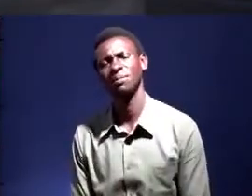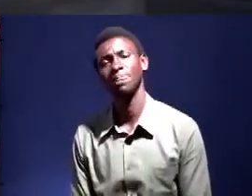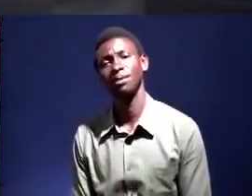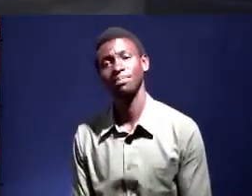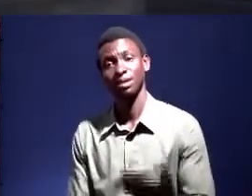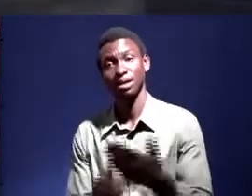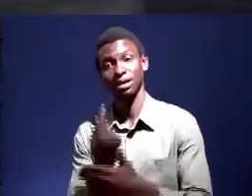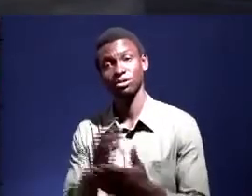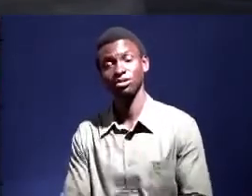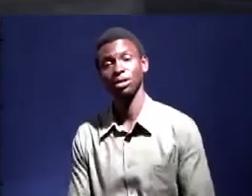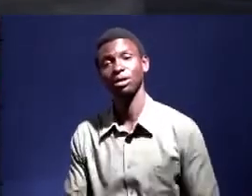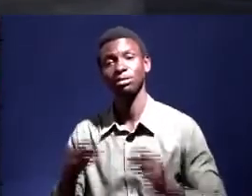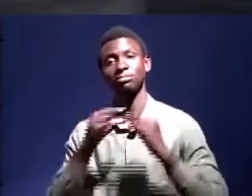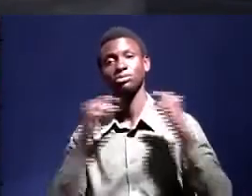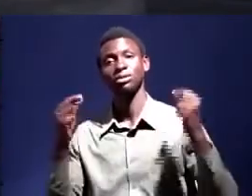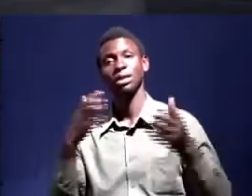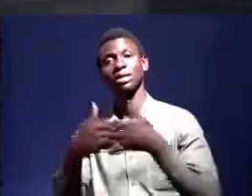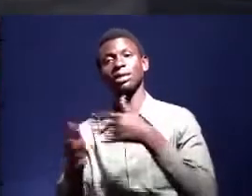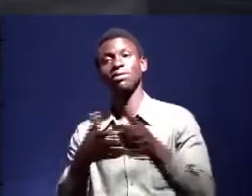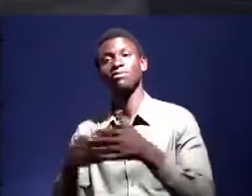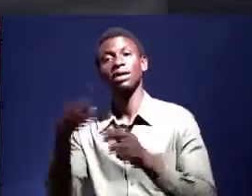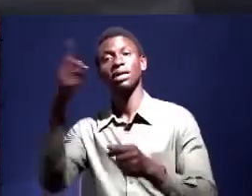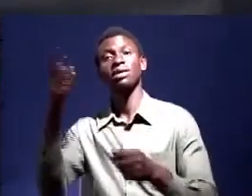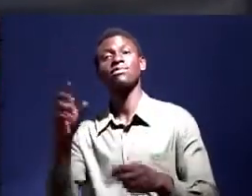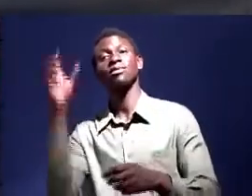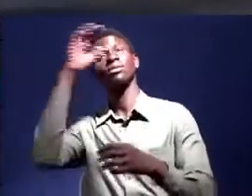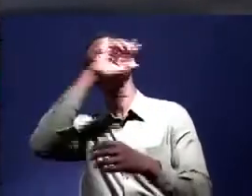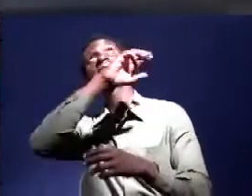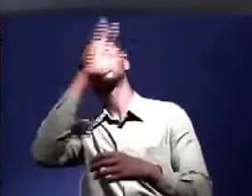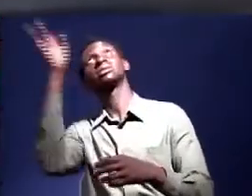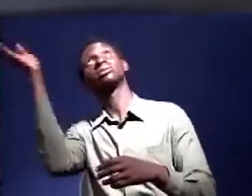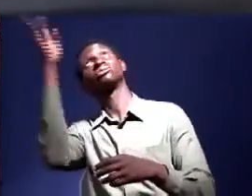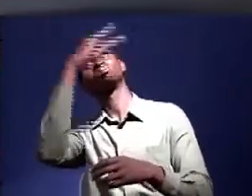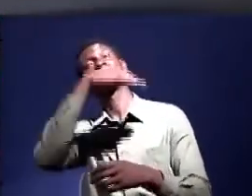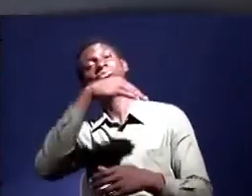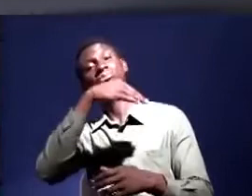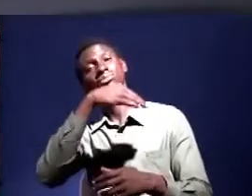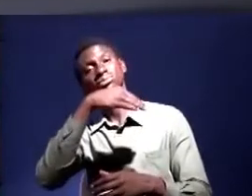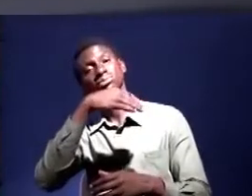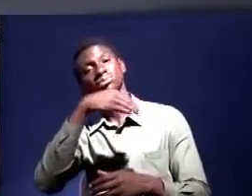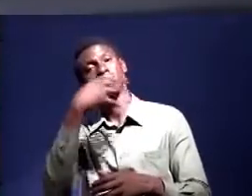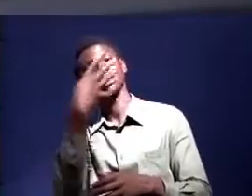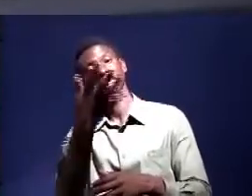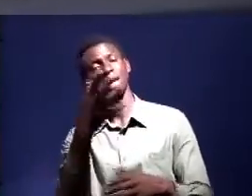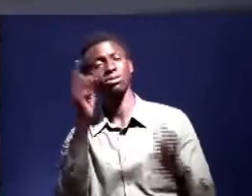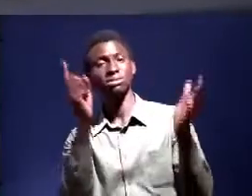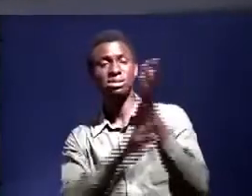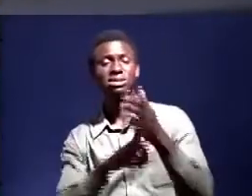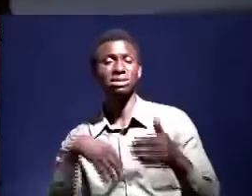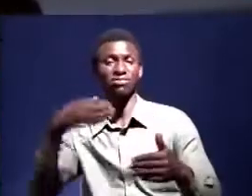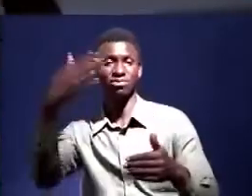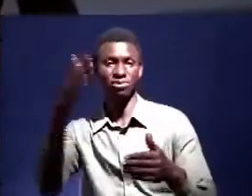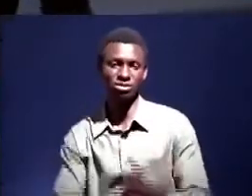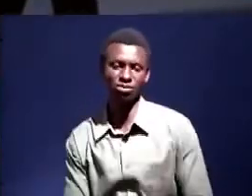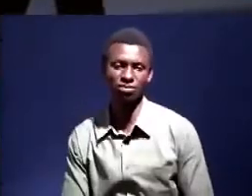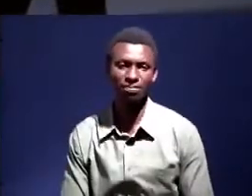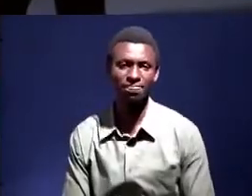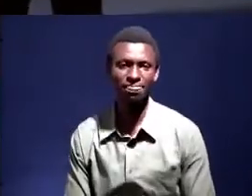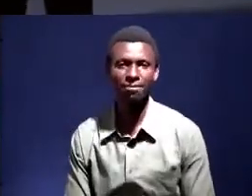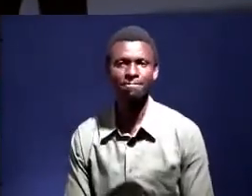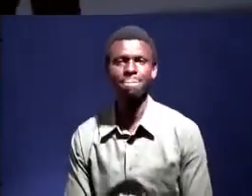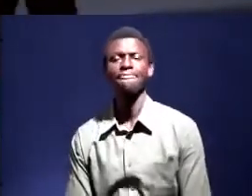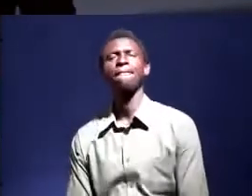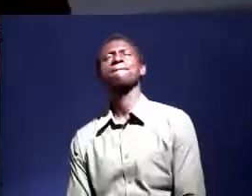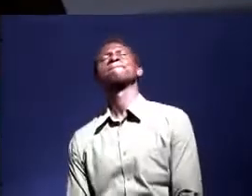row. Mchungaji alifanya hilo kwa siku tano sita kwa mfululizo. And on Sabbath. Na siku ya Sabato. With the wind blowing.